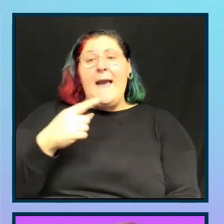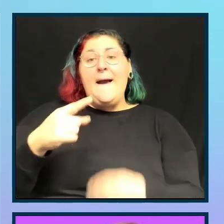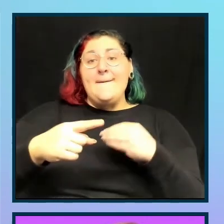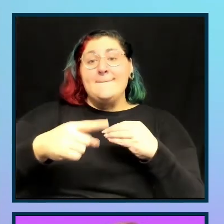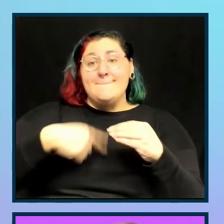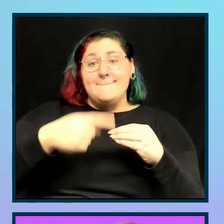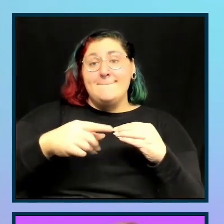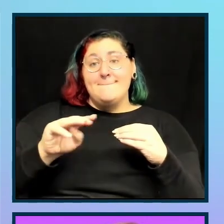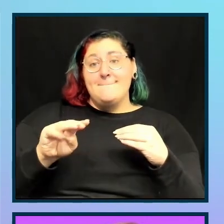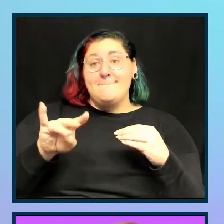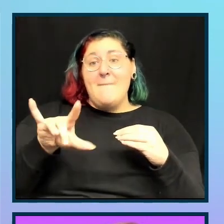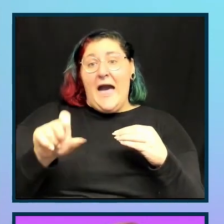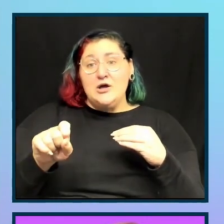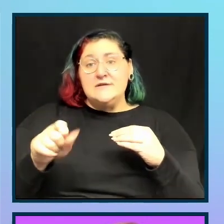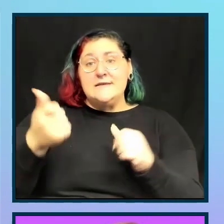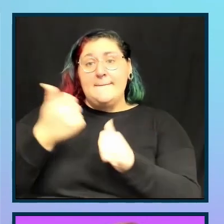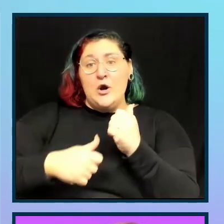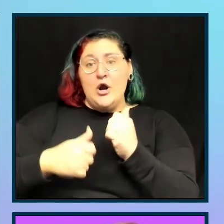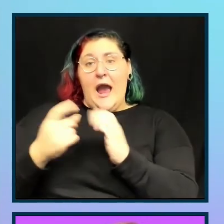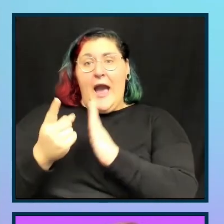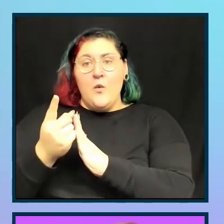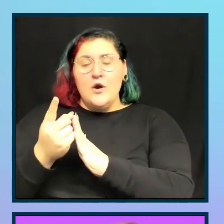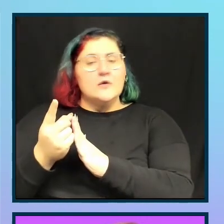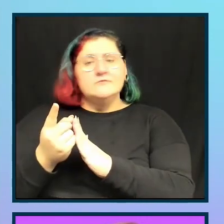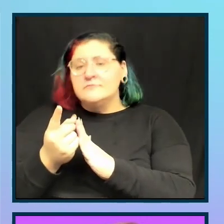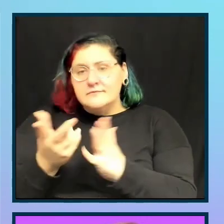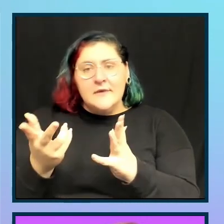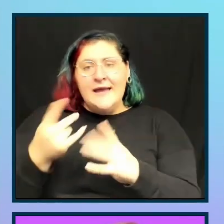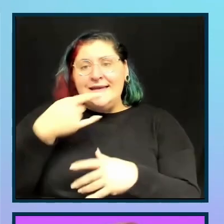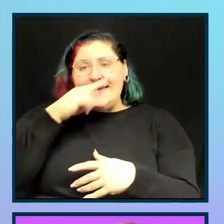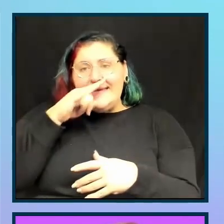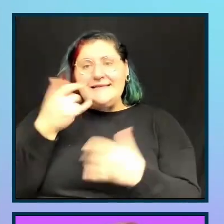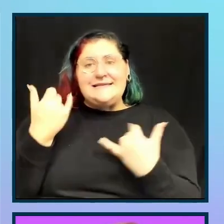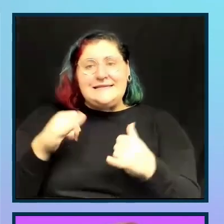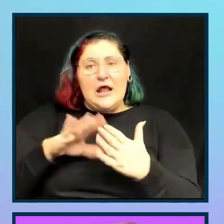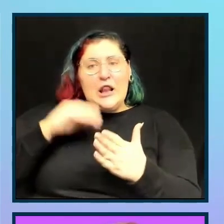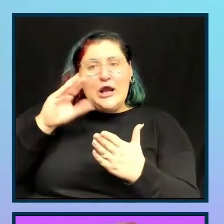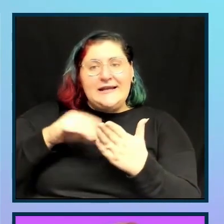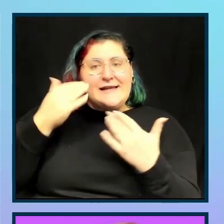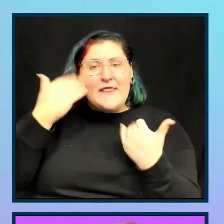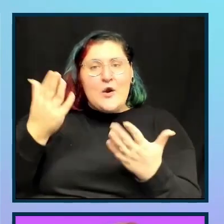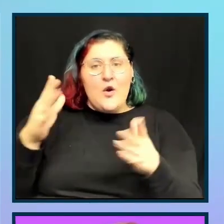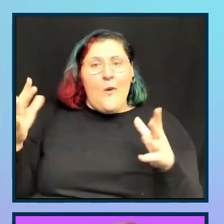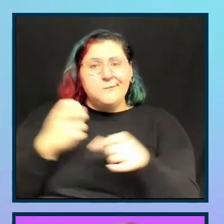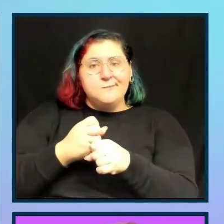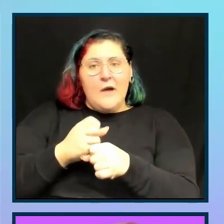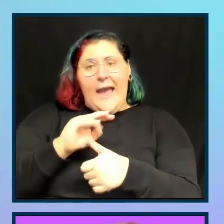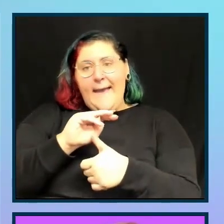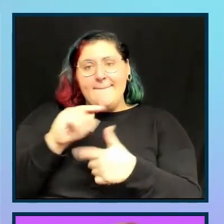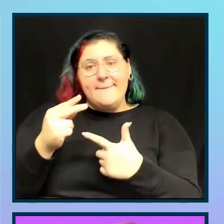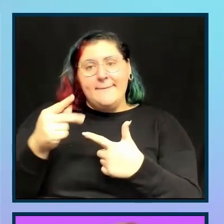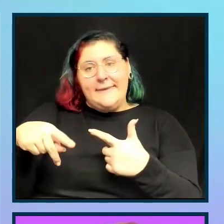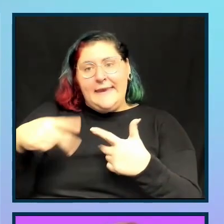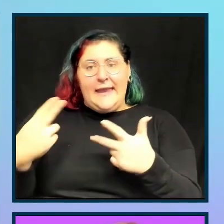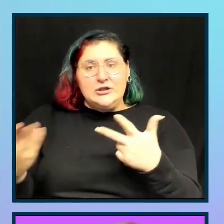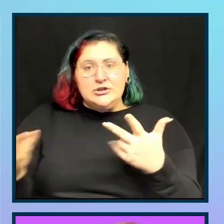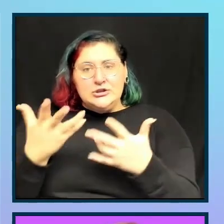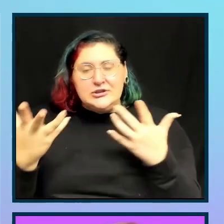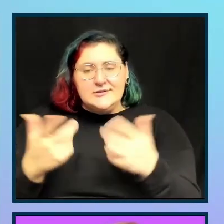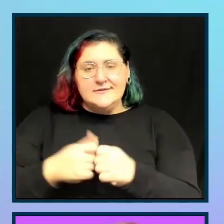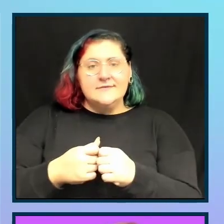they have good coordination skills. So when you're thinking about designing for children, you can't really design all the way from 3